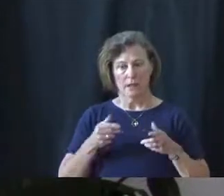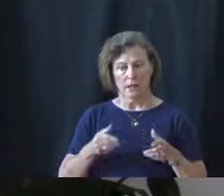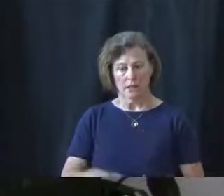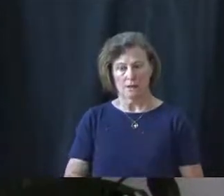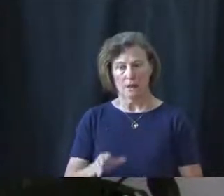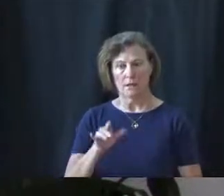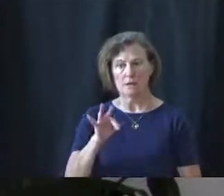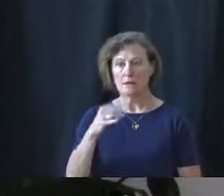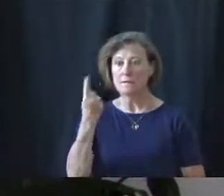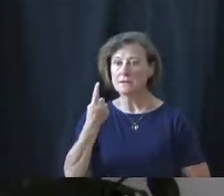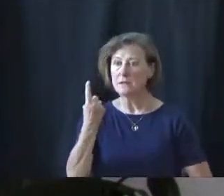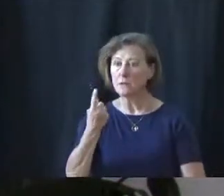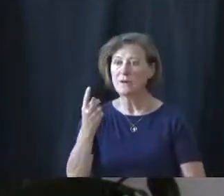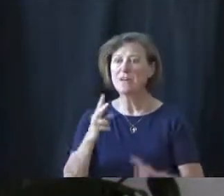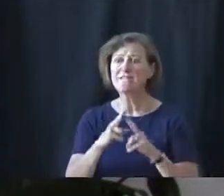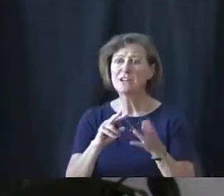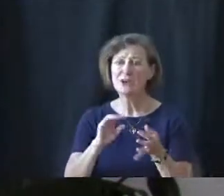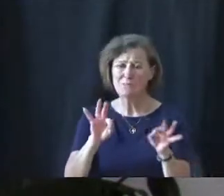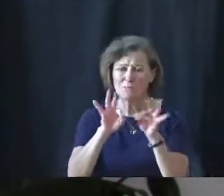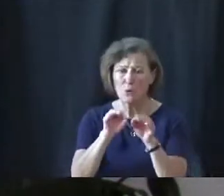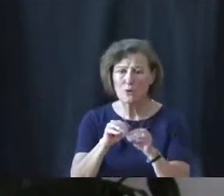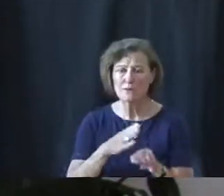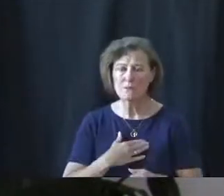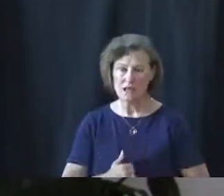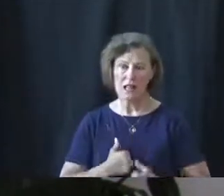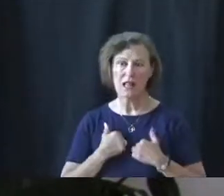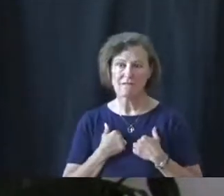very meaningful in my life.